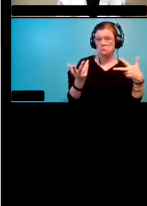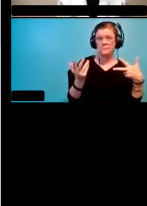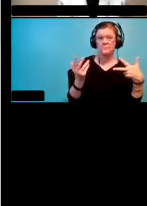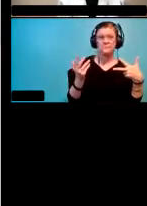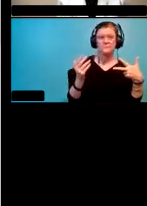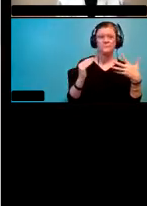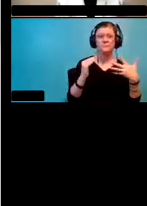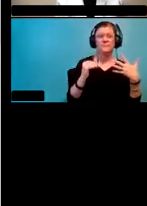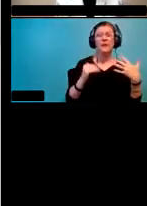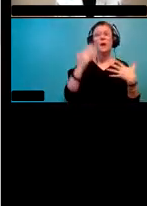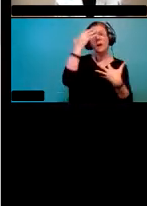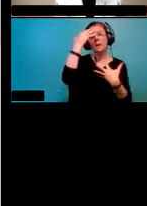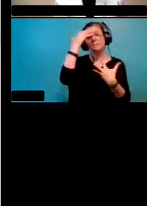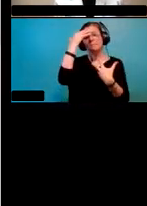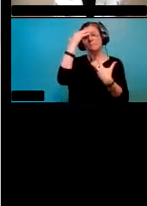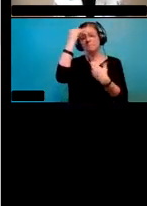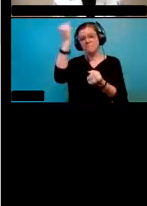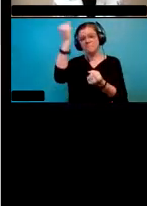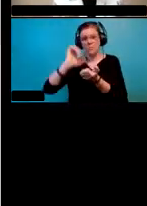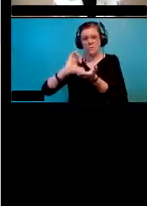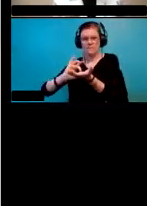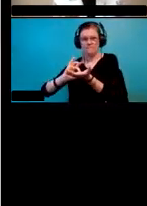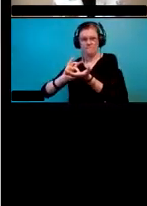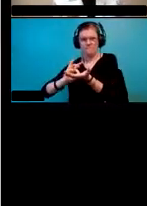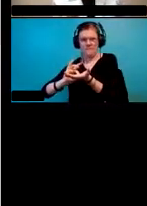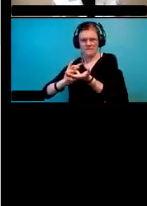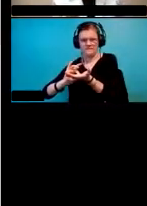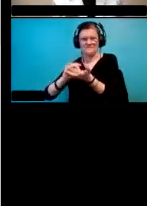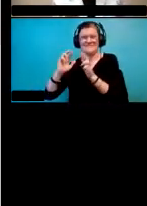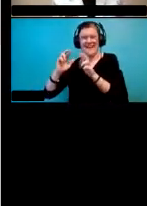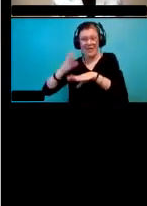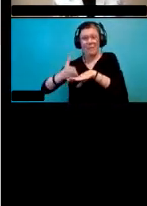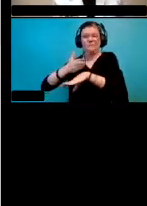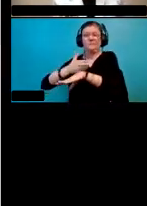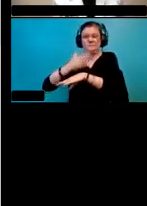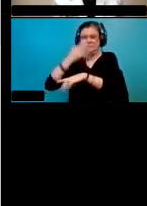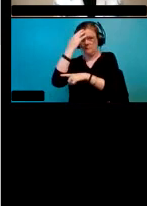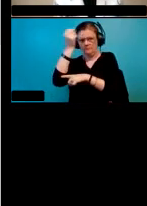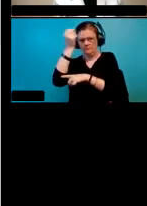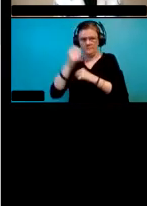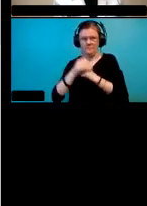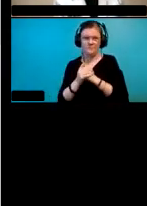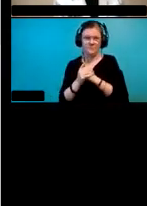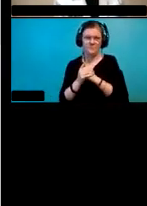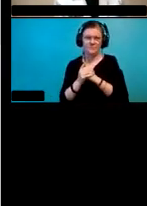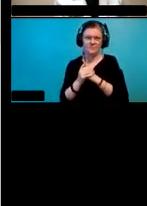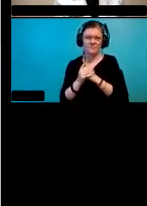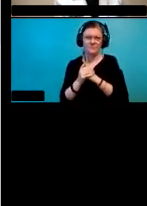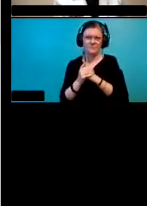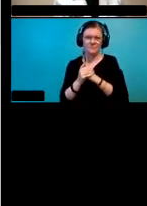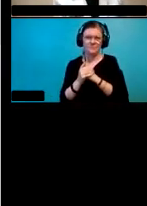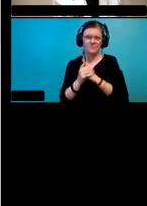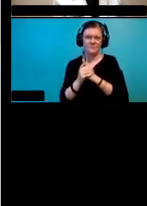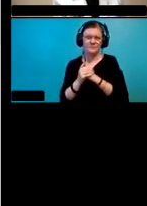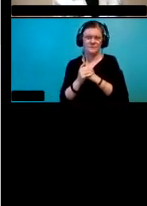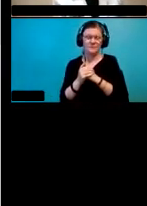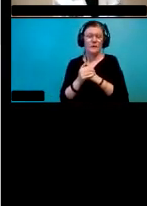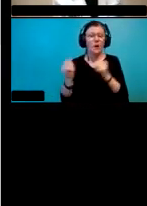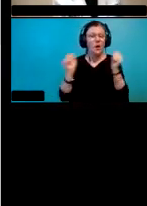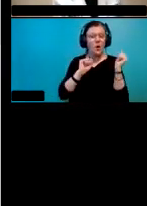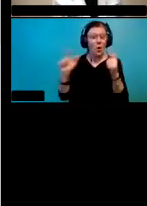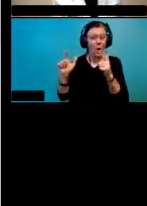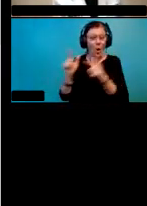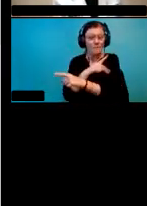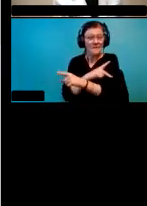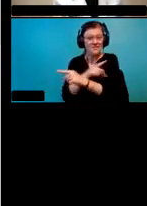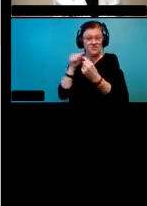we also have medications to try to improve memory. Memory is not an issue for everybody. But if